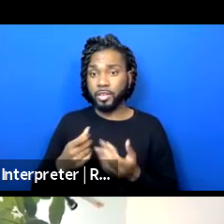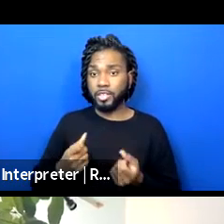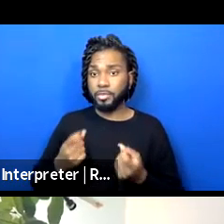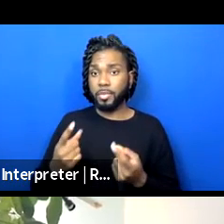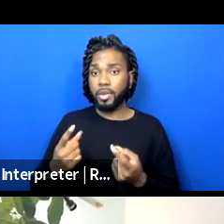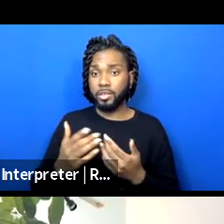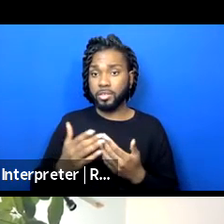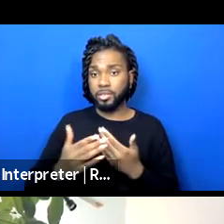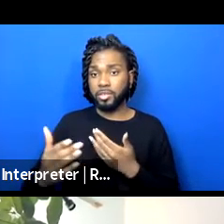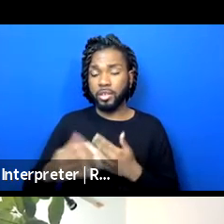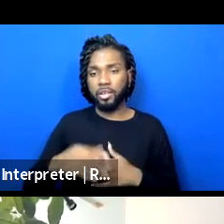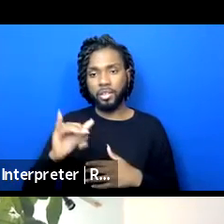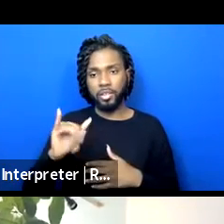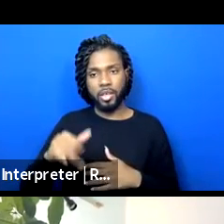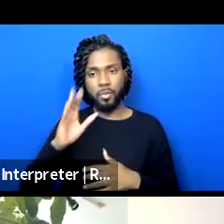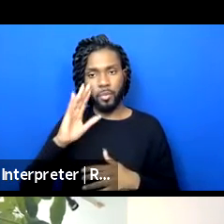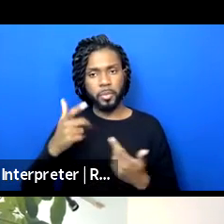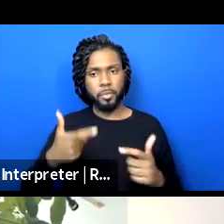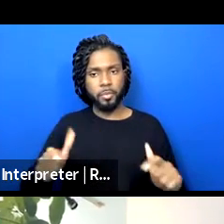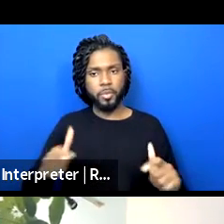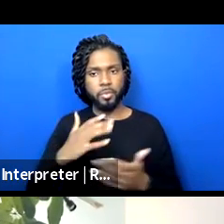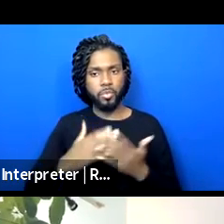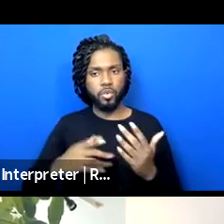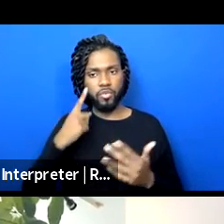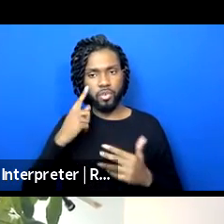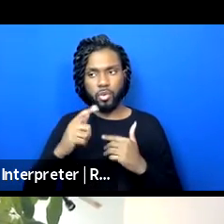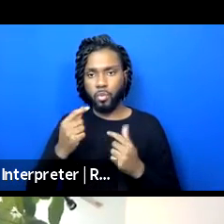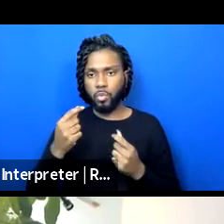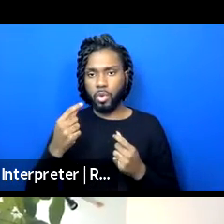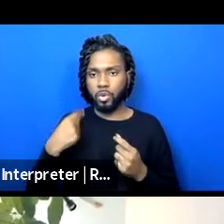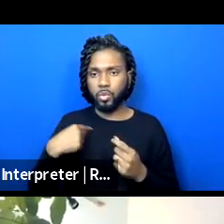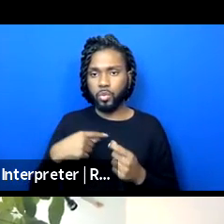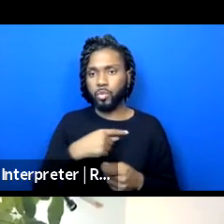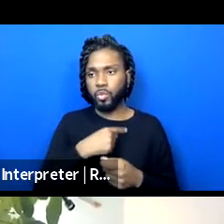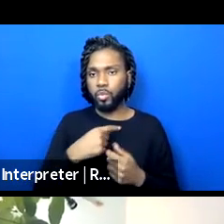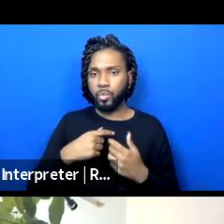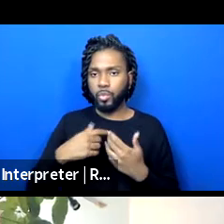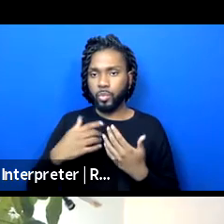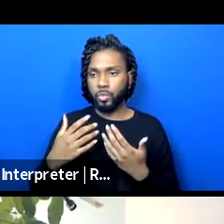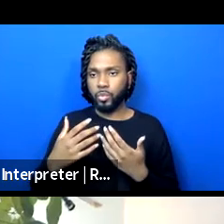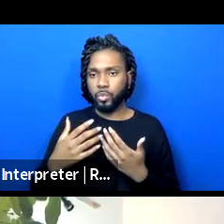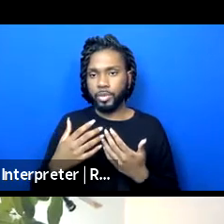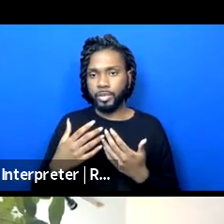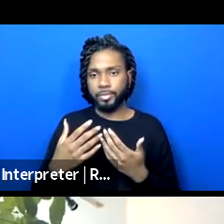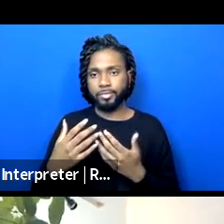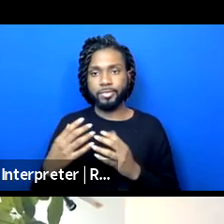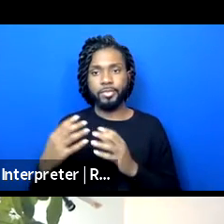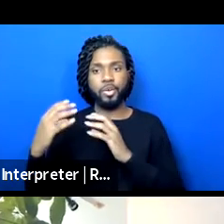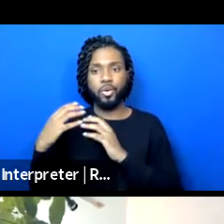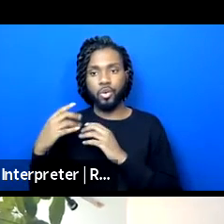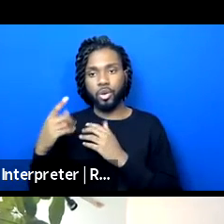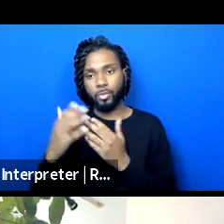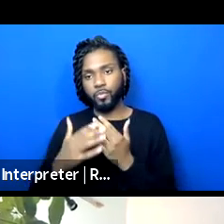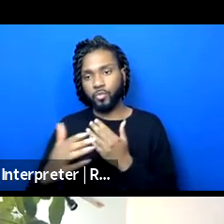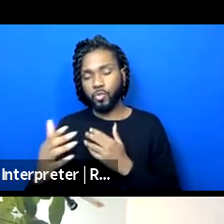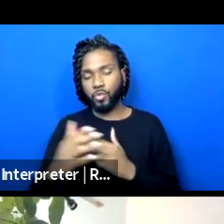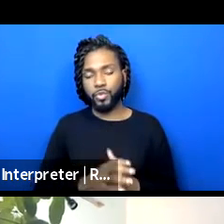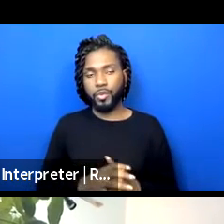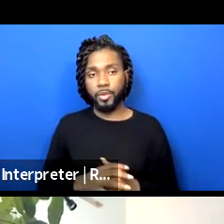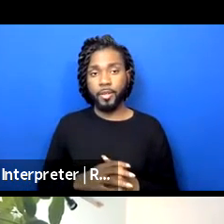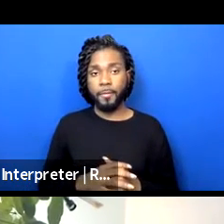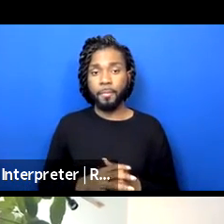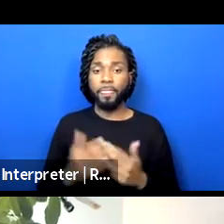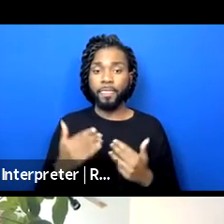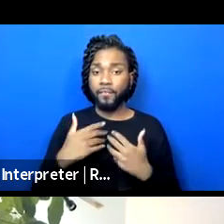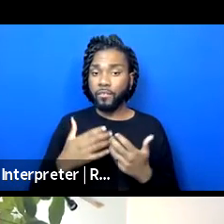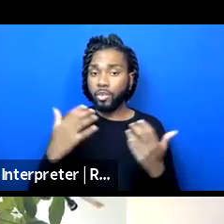that's going to be a big piece of what we take on moving forward. There's a lot in